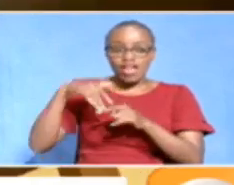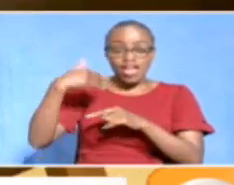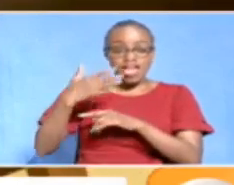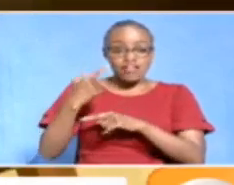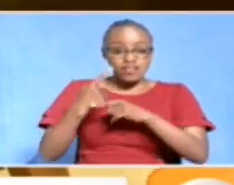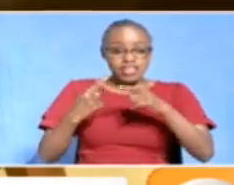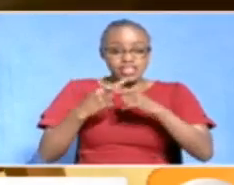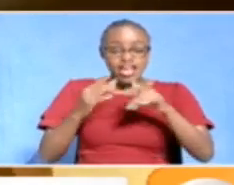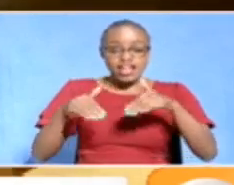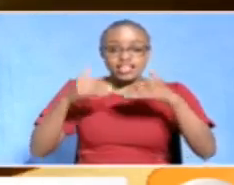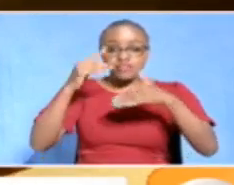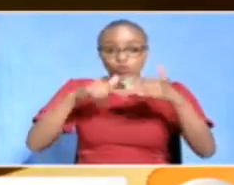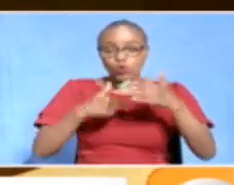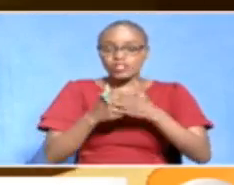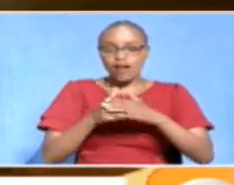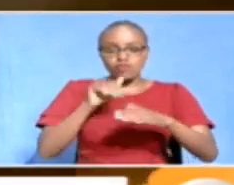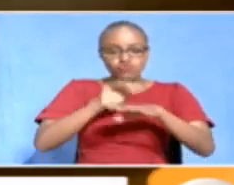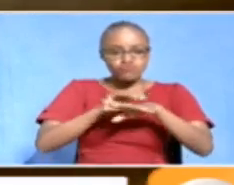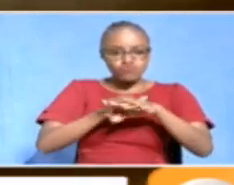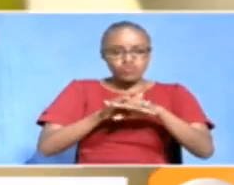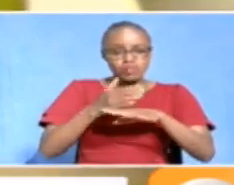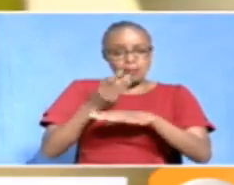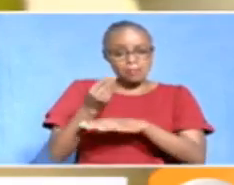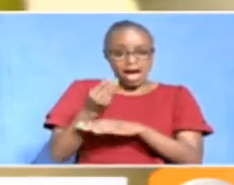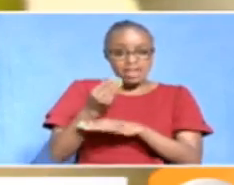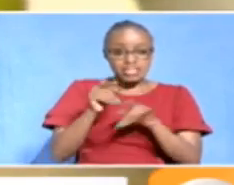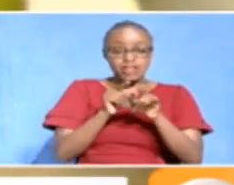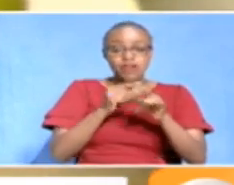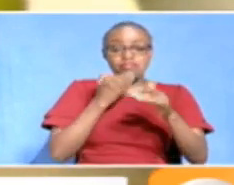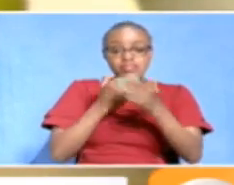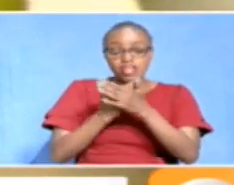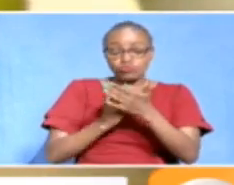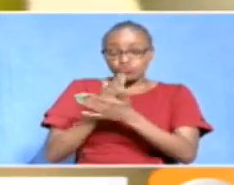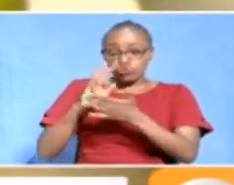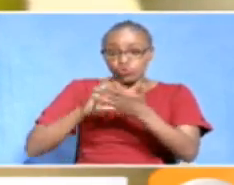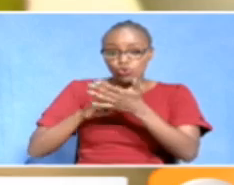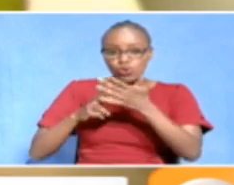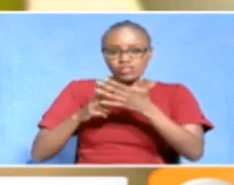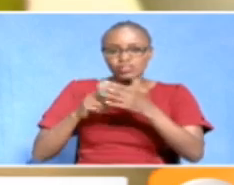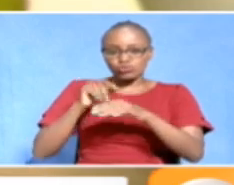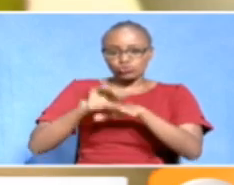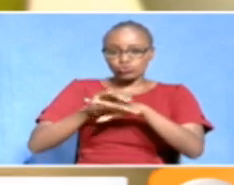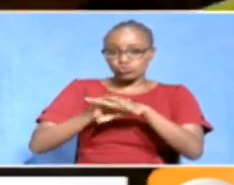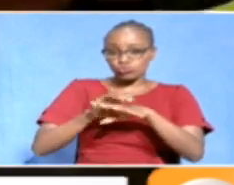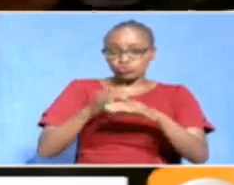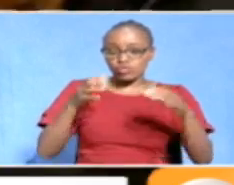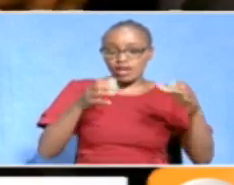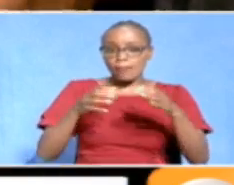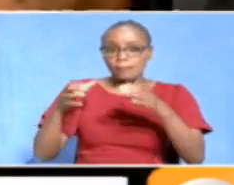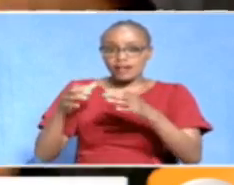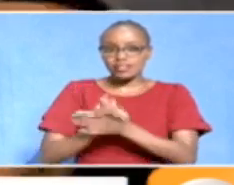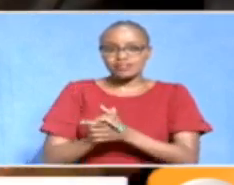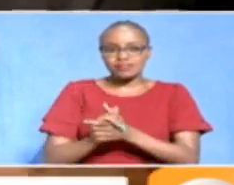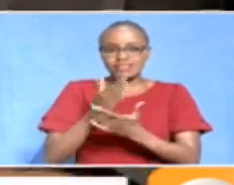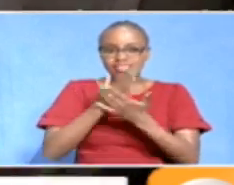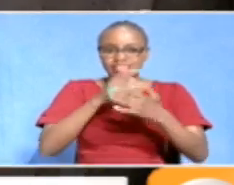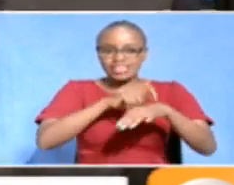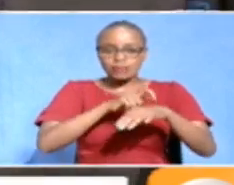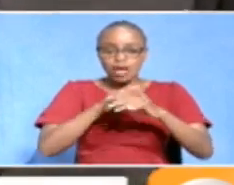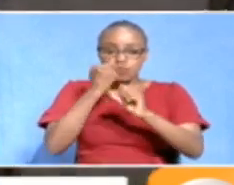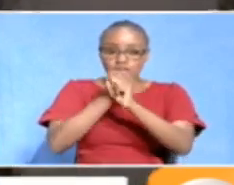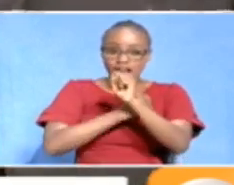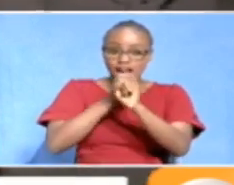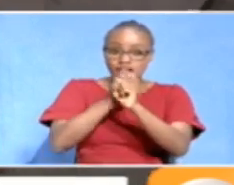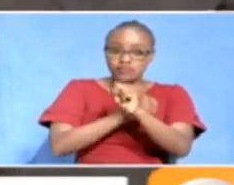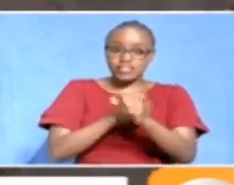round, giving them a steady flow of income thanks to contracts with notable farms. Sometimes we harvest